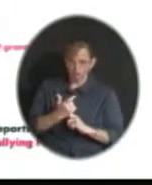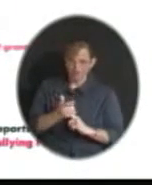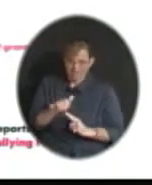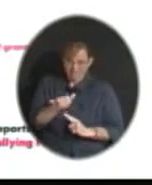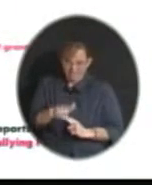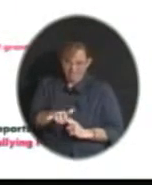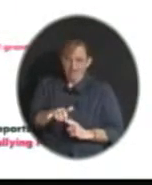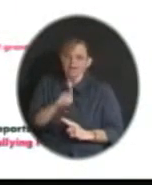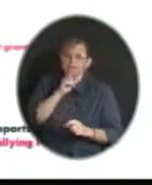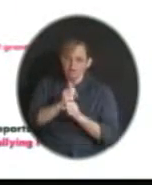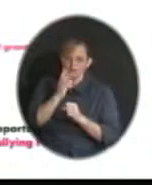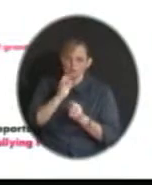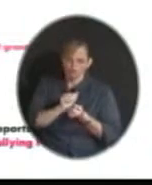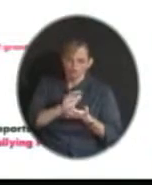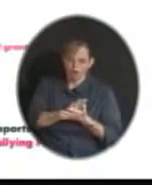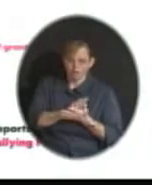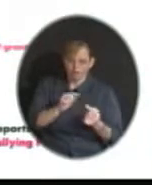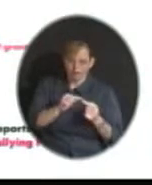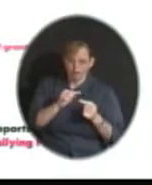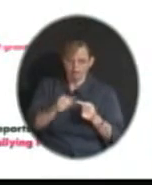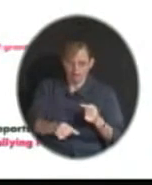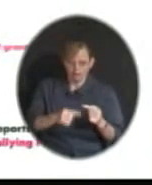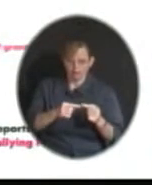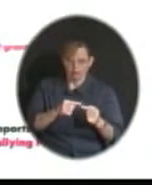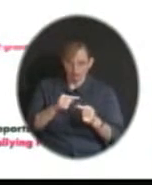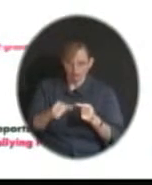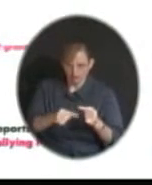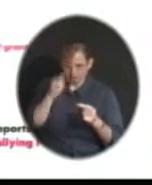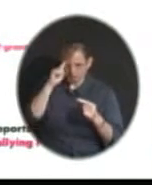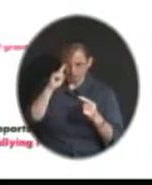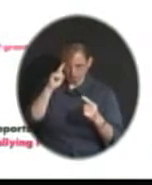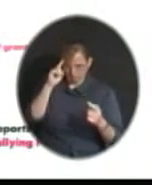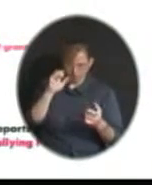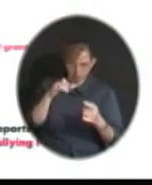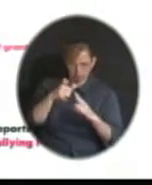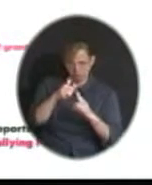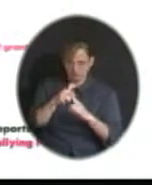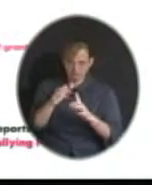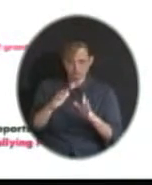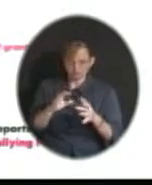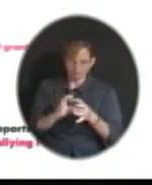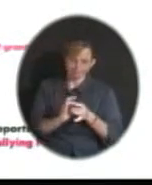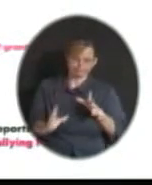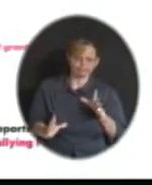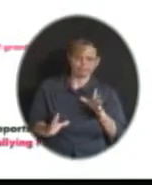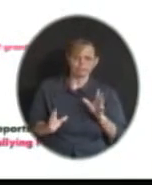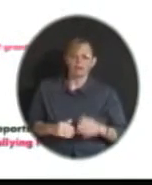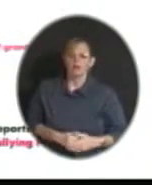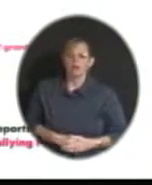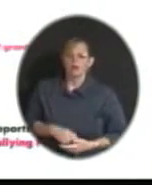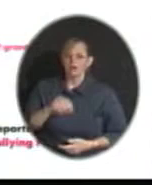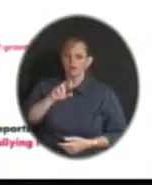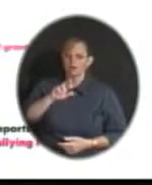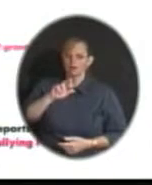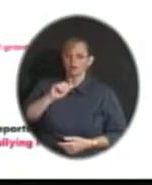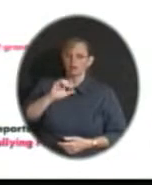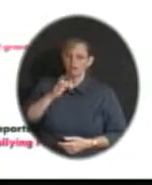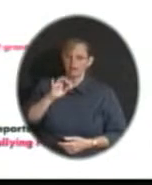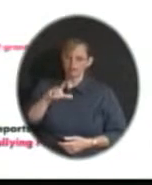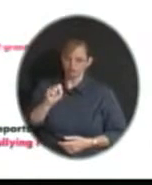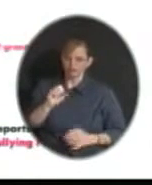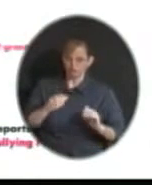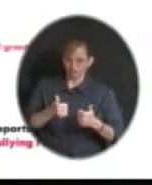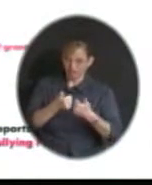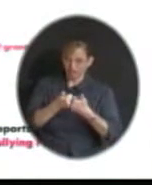really break this cycle, one really important piece. Rachel's Challenge, and I think some of you have heard about this, but the Public Schools